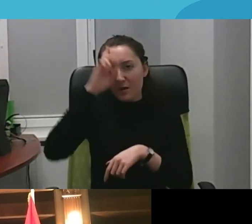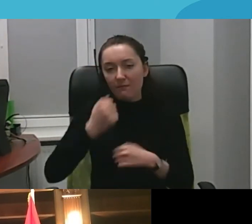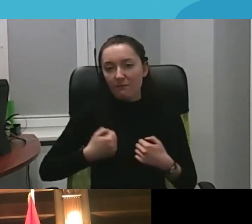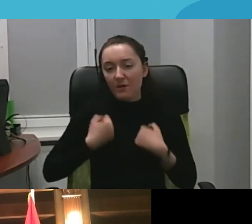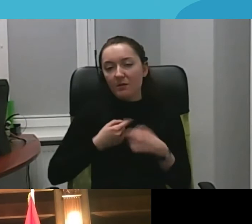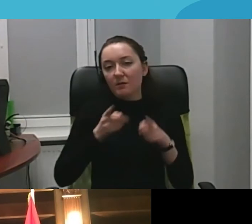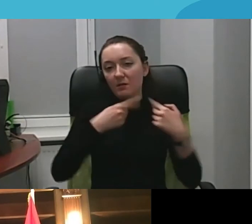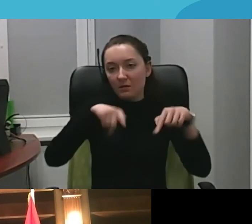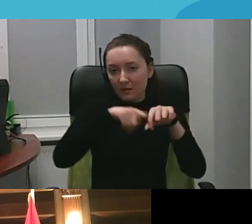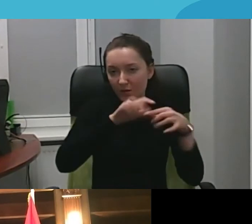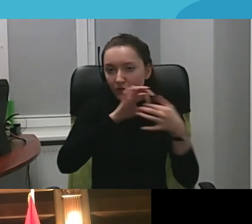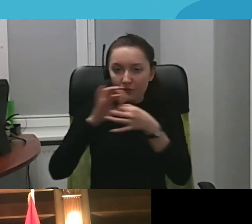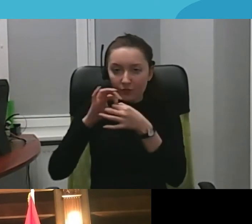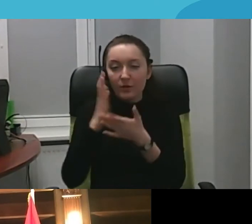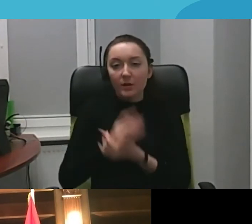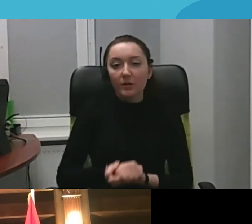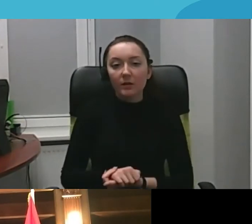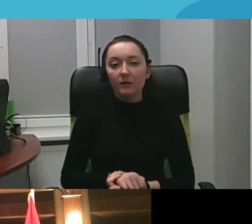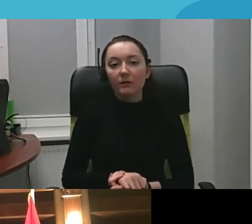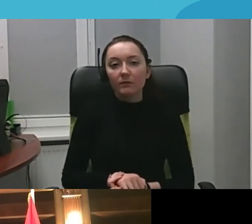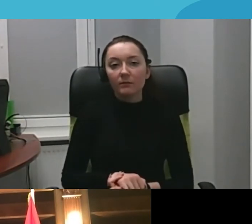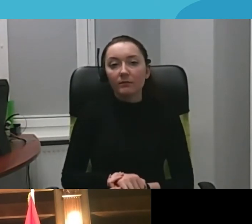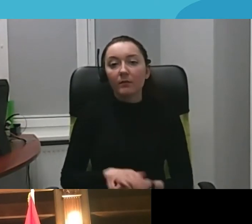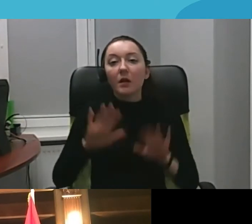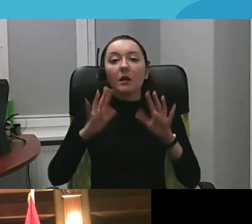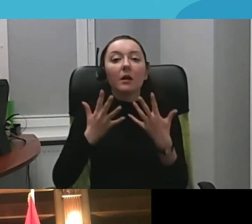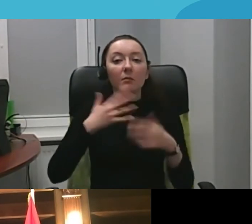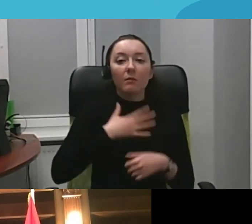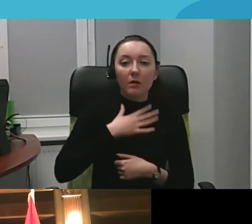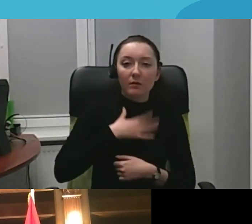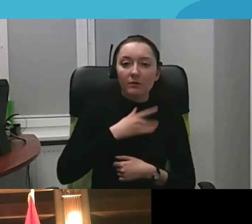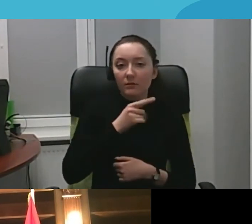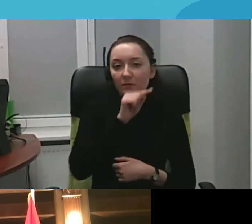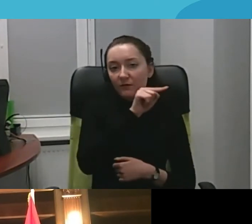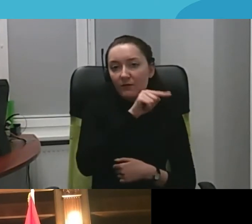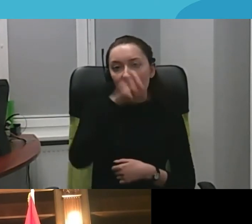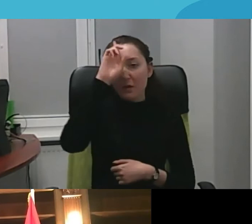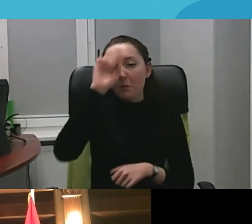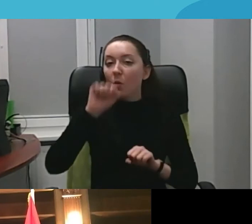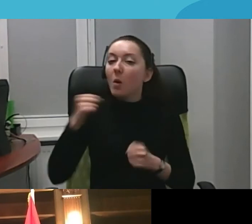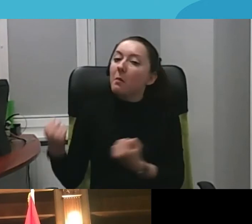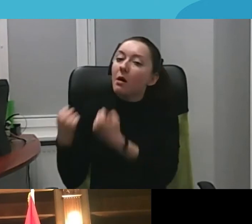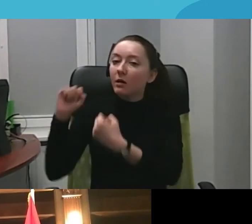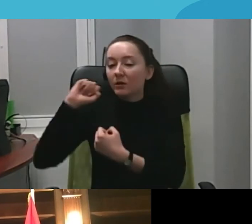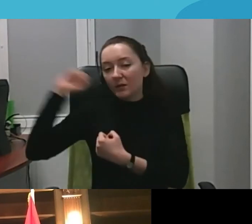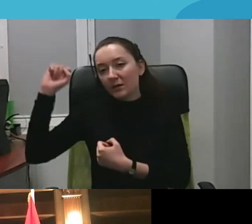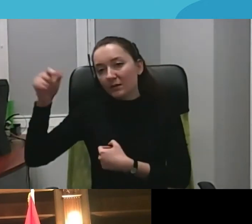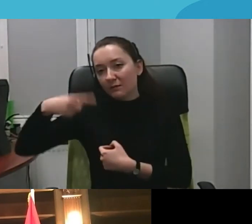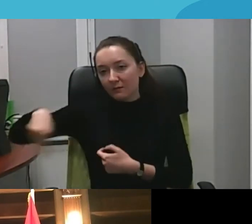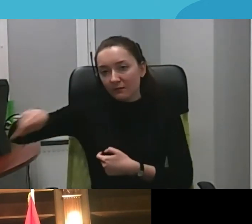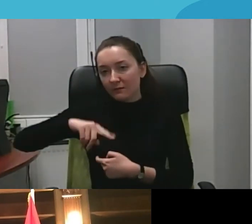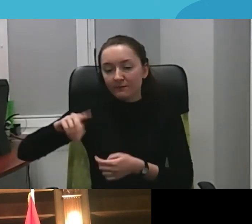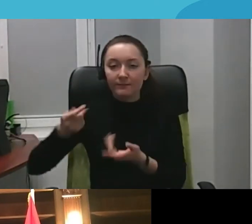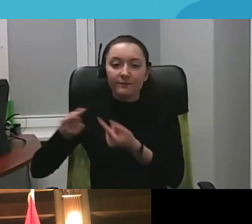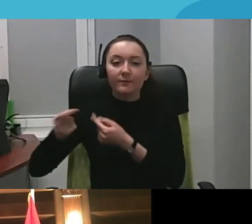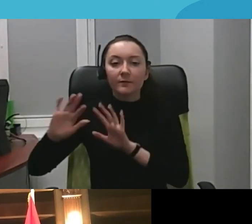how Canada's assistance can best support democratic governance and democratic actors. Our foreign minister, Champagne, visited Lithuania in